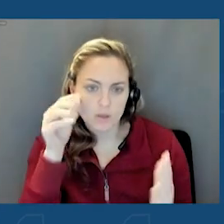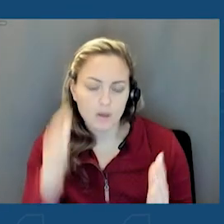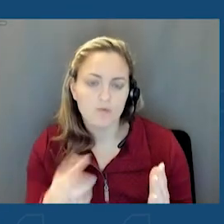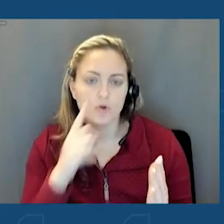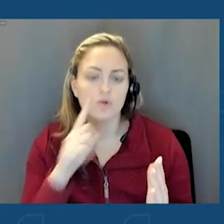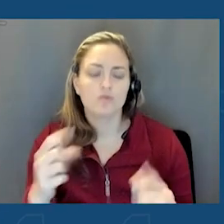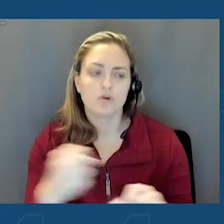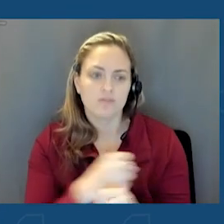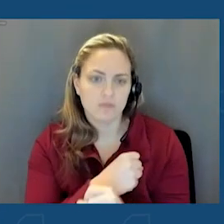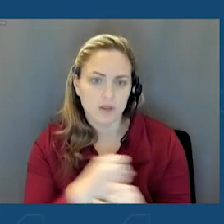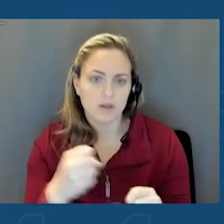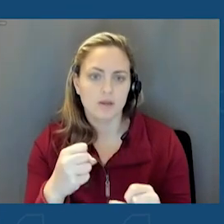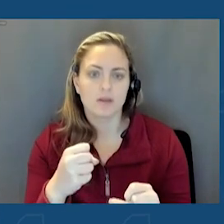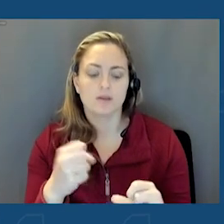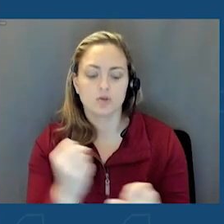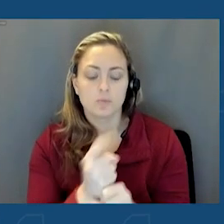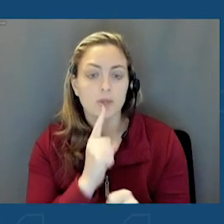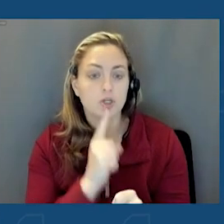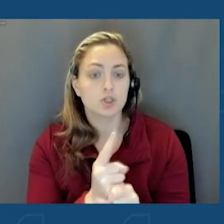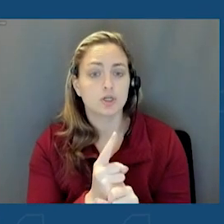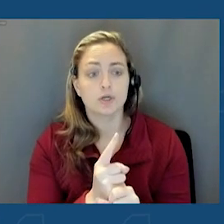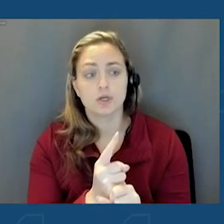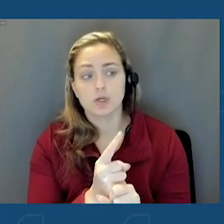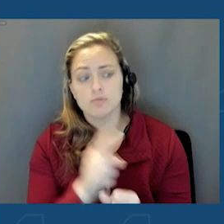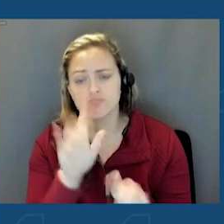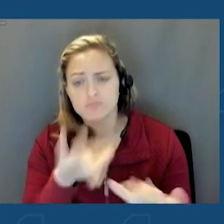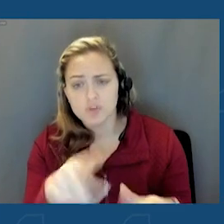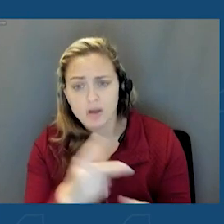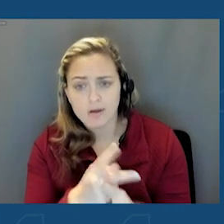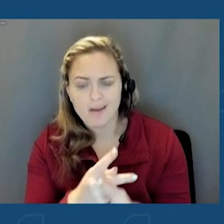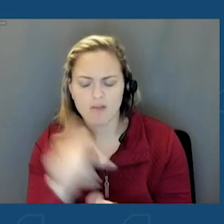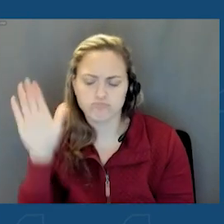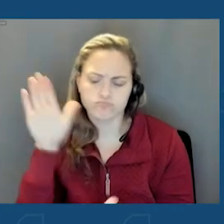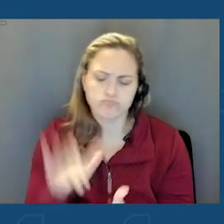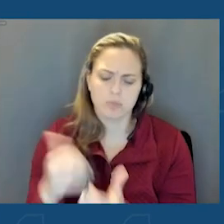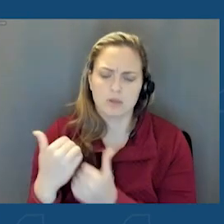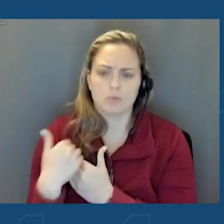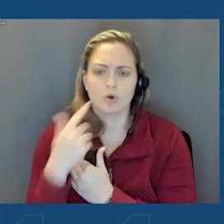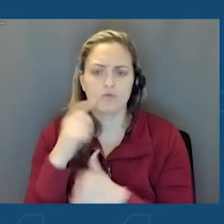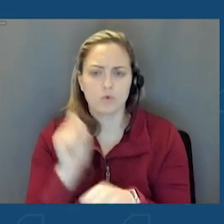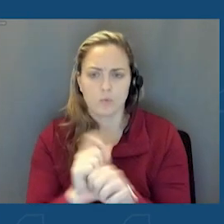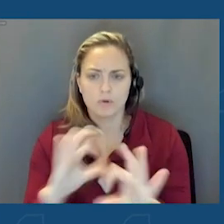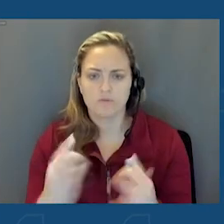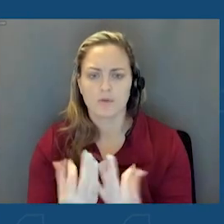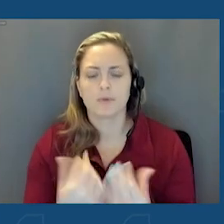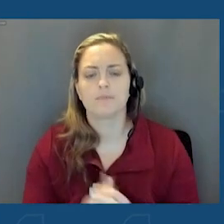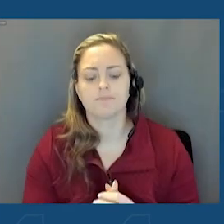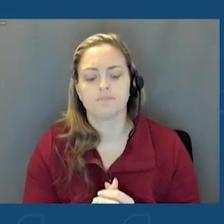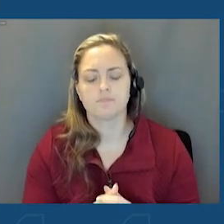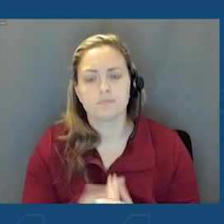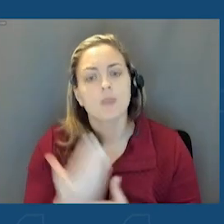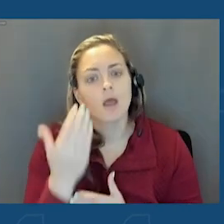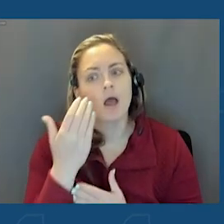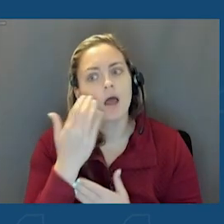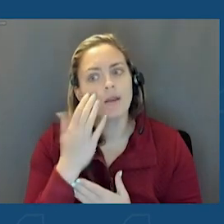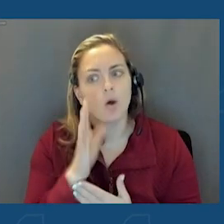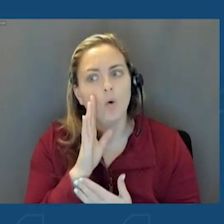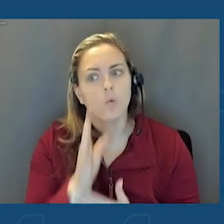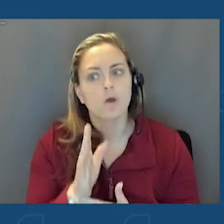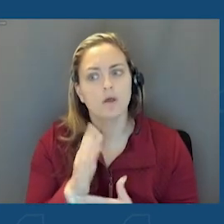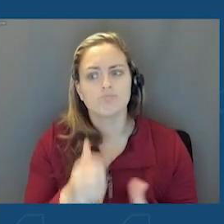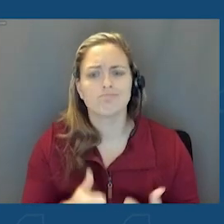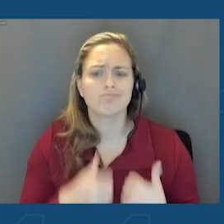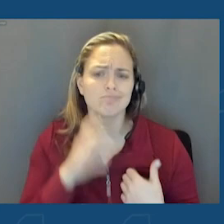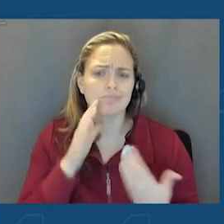fighting to make childcare less of a burden on working families. I know it's going to make life